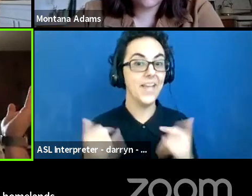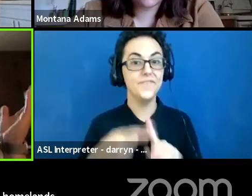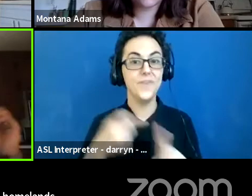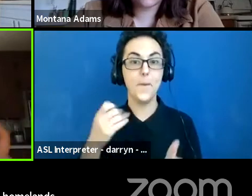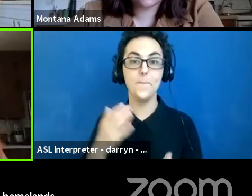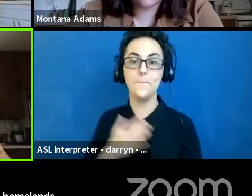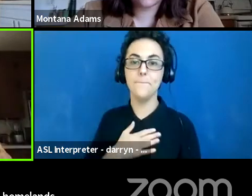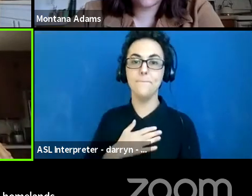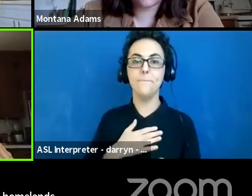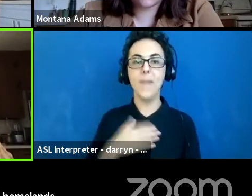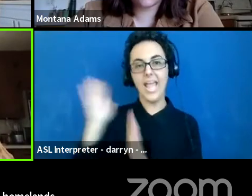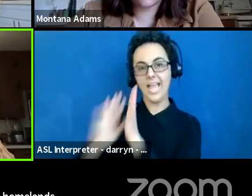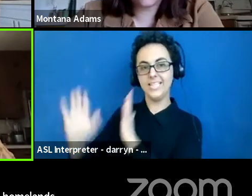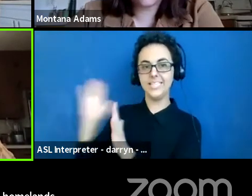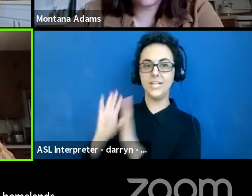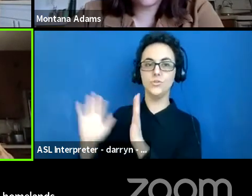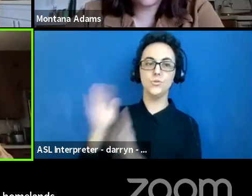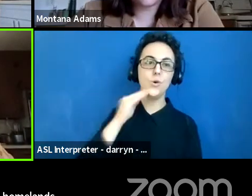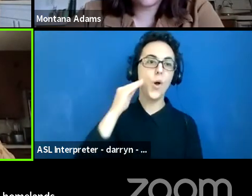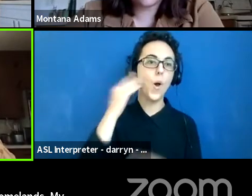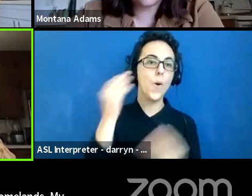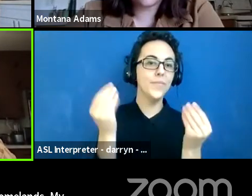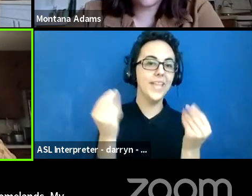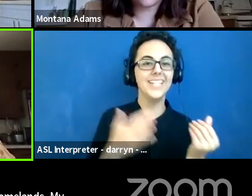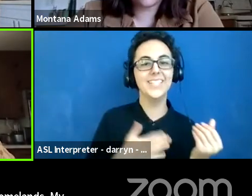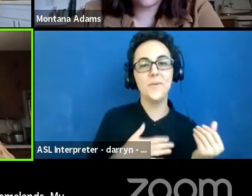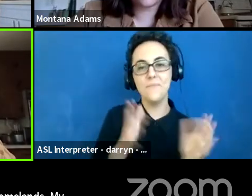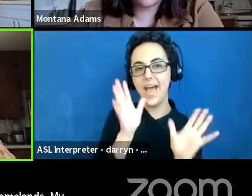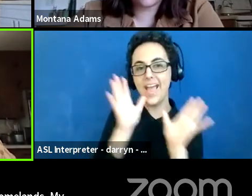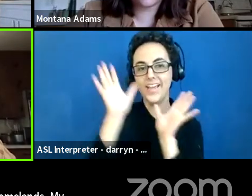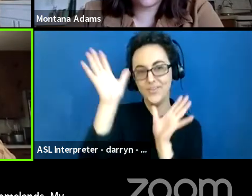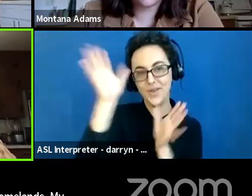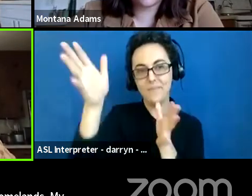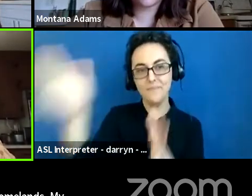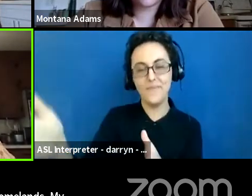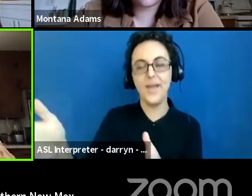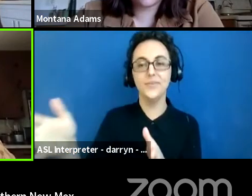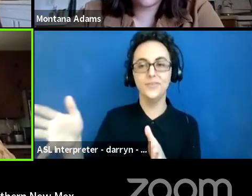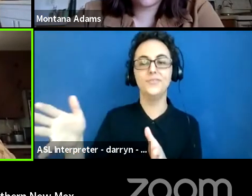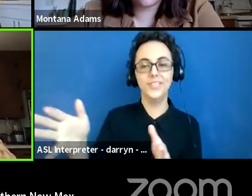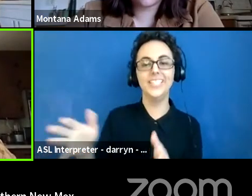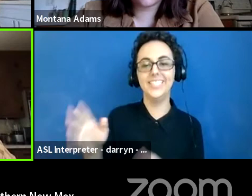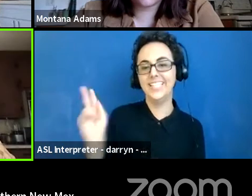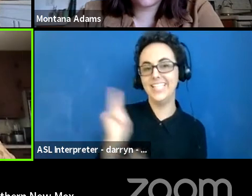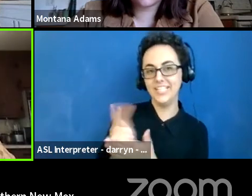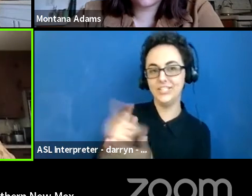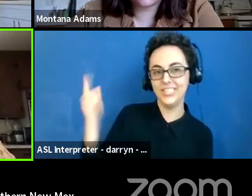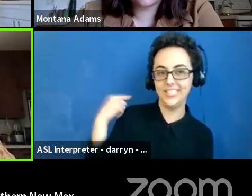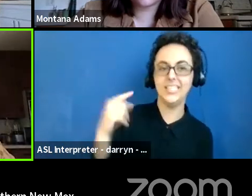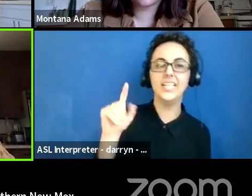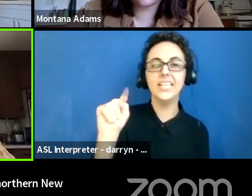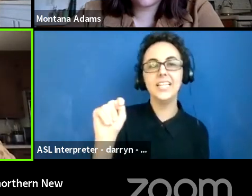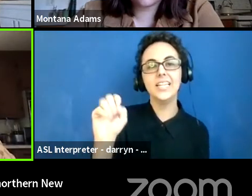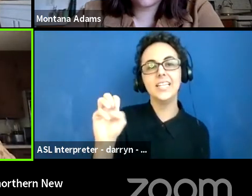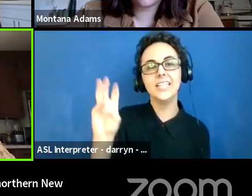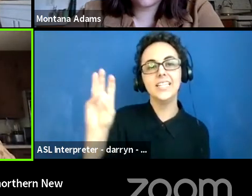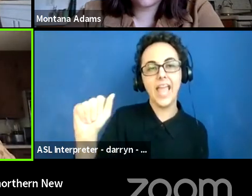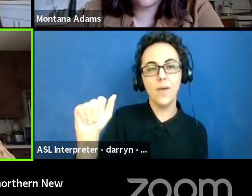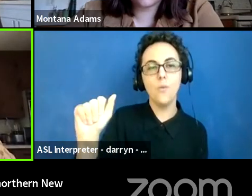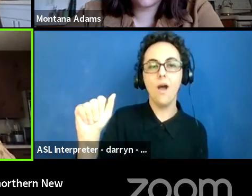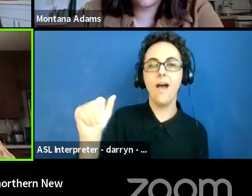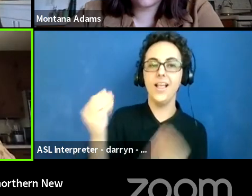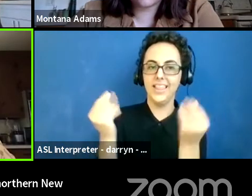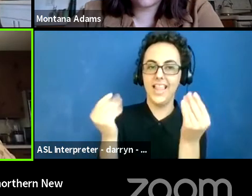my grandparents' kitchen, Tewa lands here up in northern New Mexico. I am an